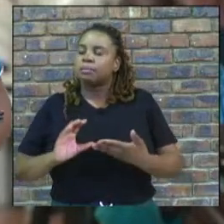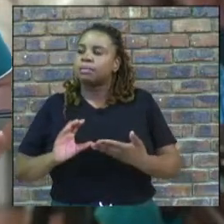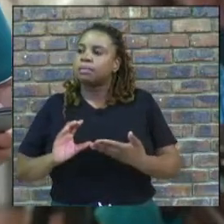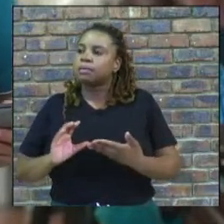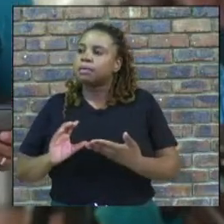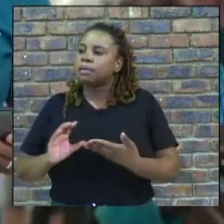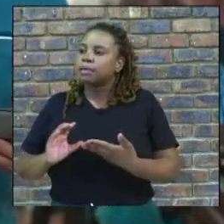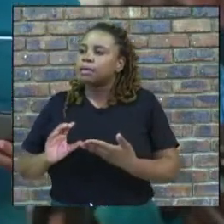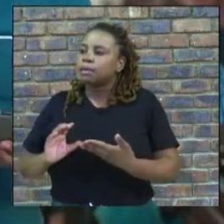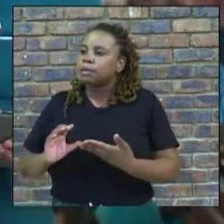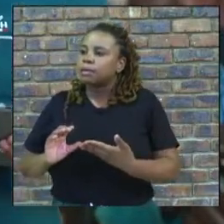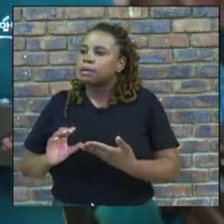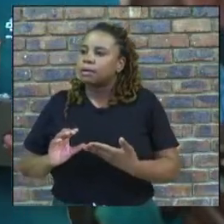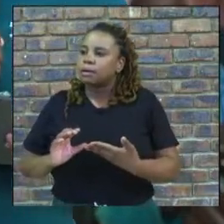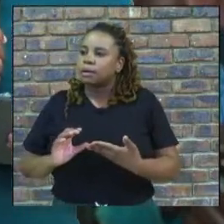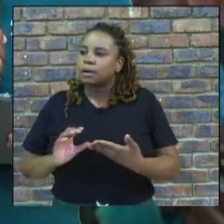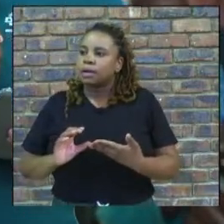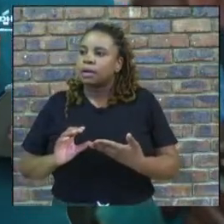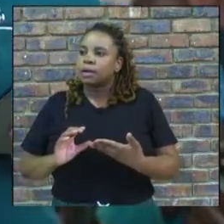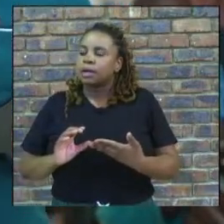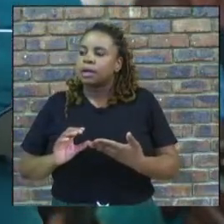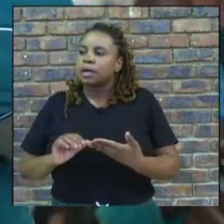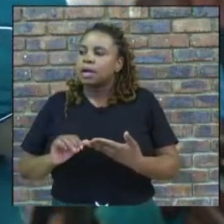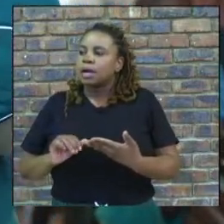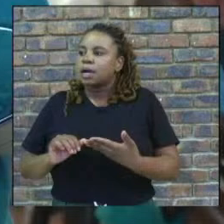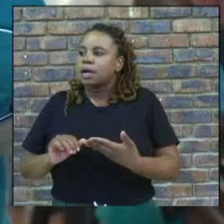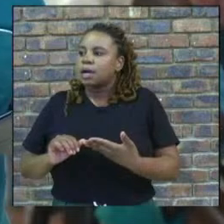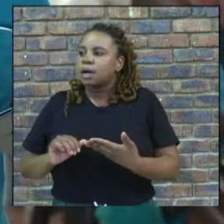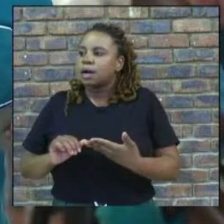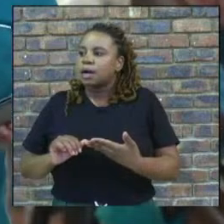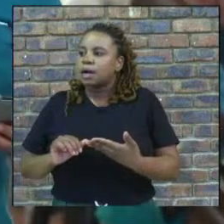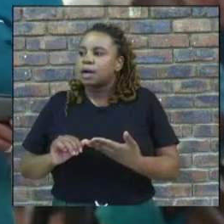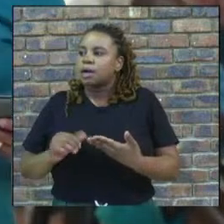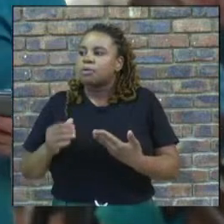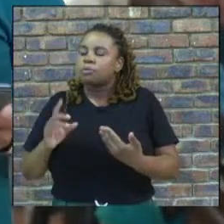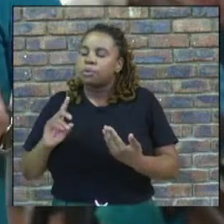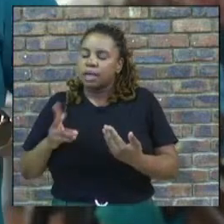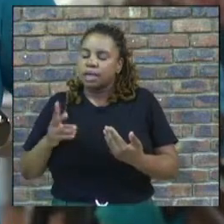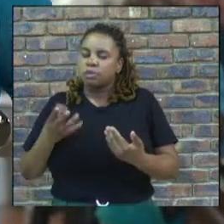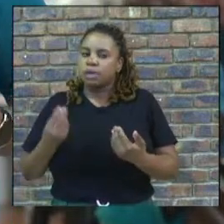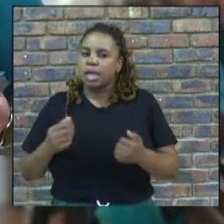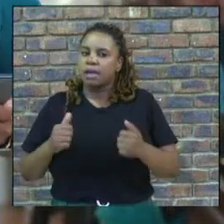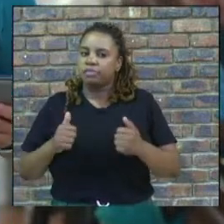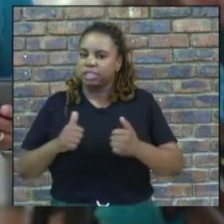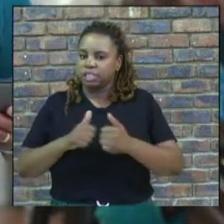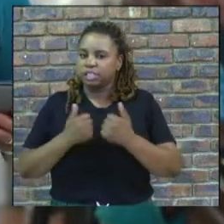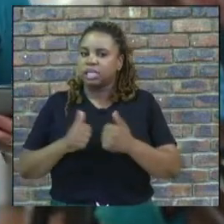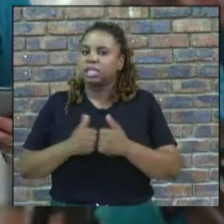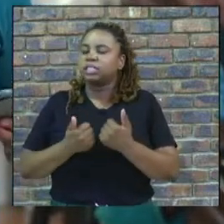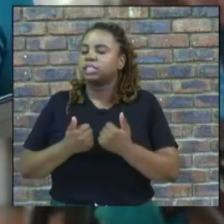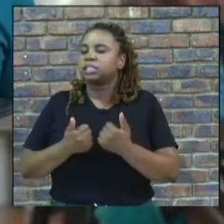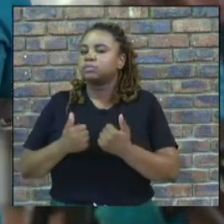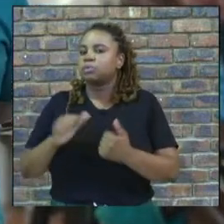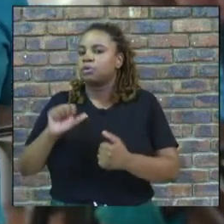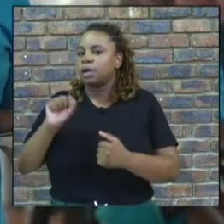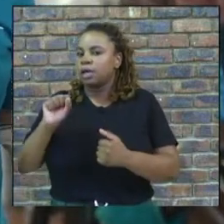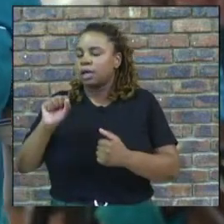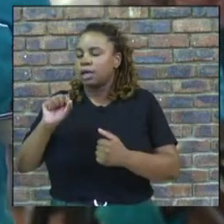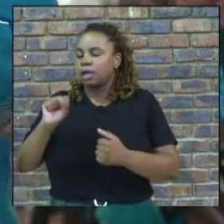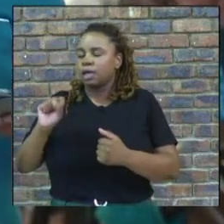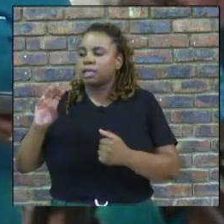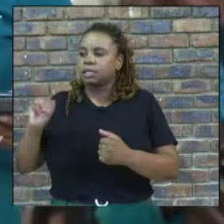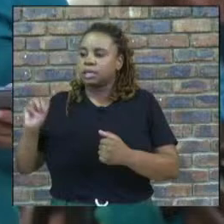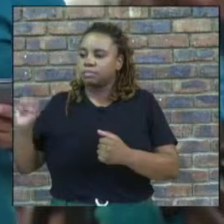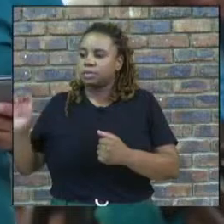also have the challenge of our SMMEs when they need to supply to manufacturing